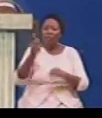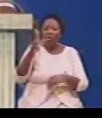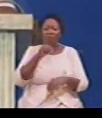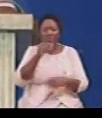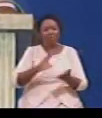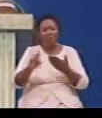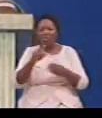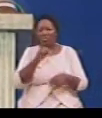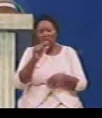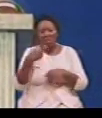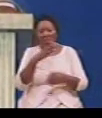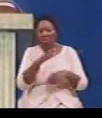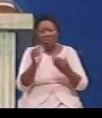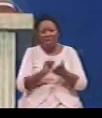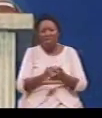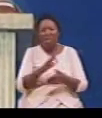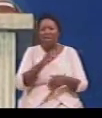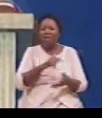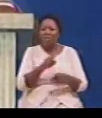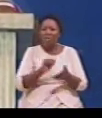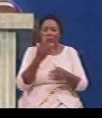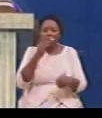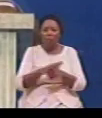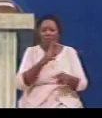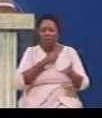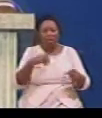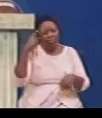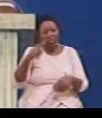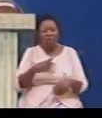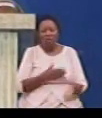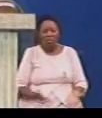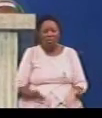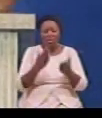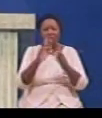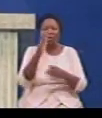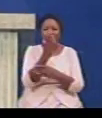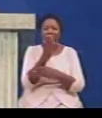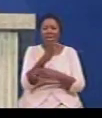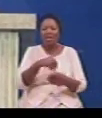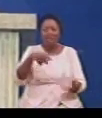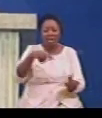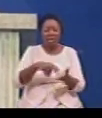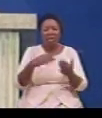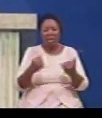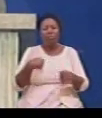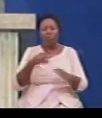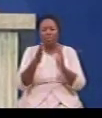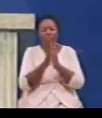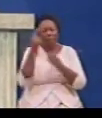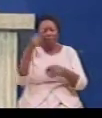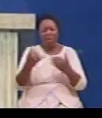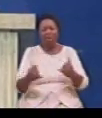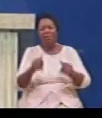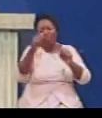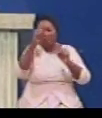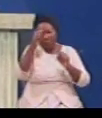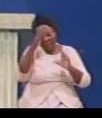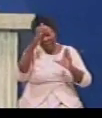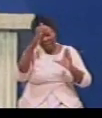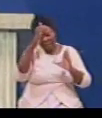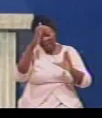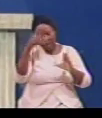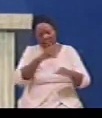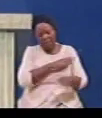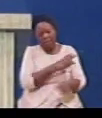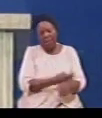he'll forgive you. You raise up your hand and you stand up. I'm praying for you now. Father, in the mighty